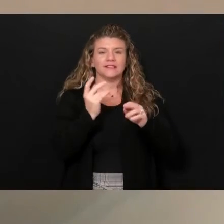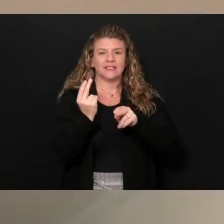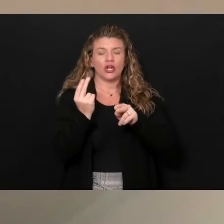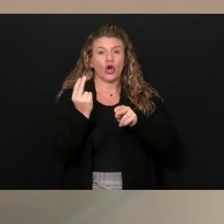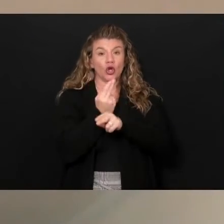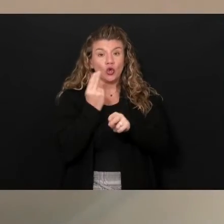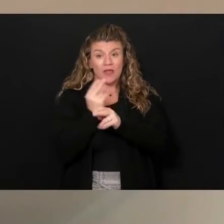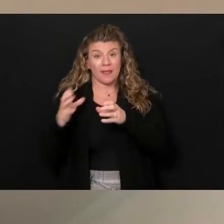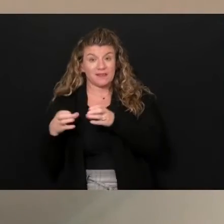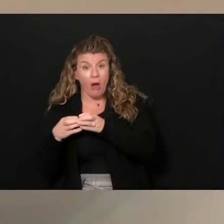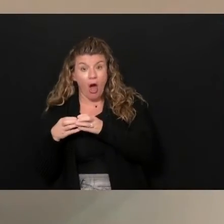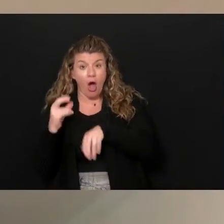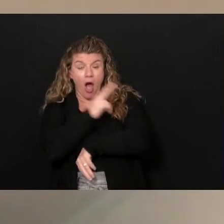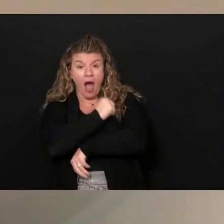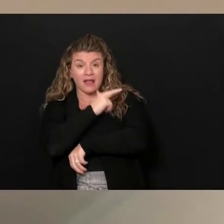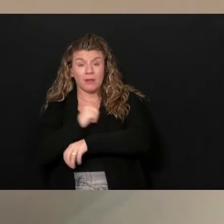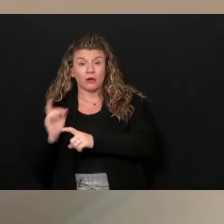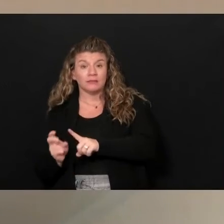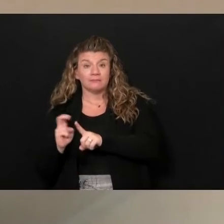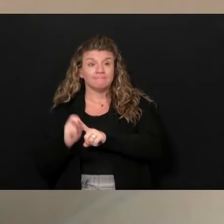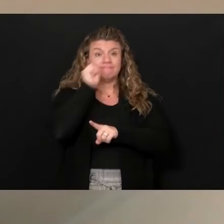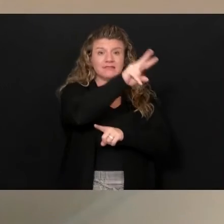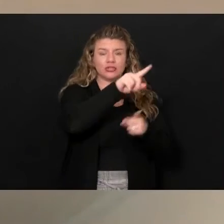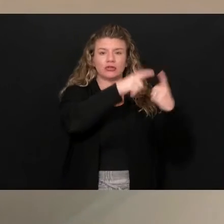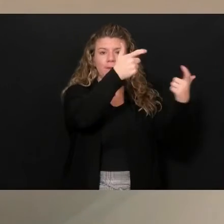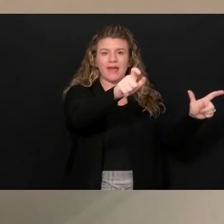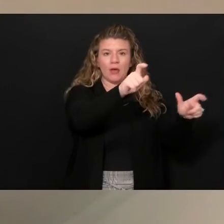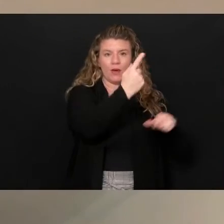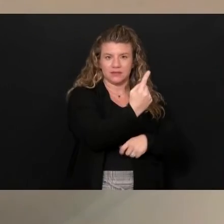to the larger medical centers and